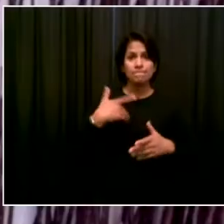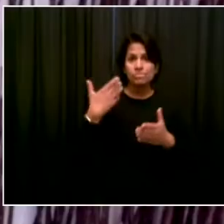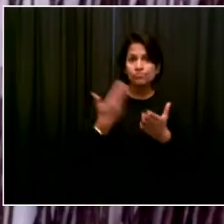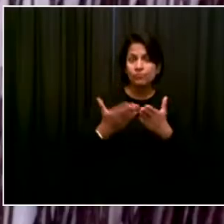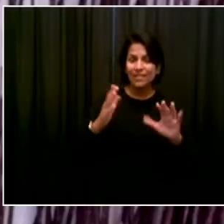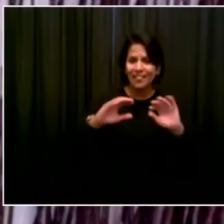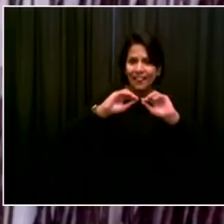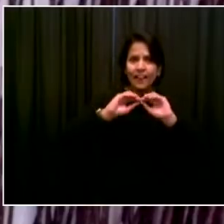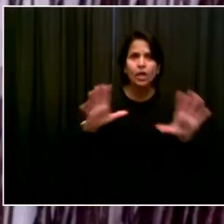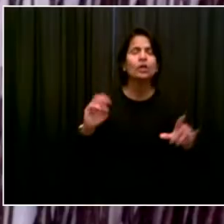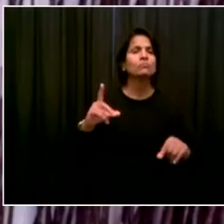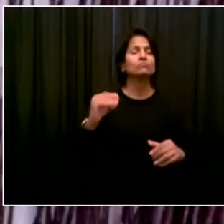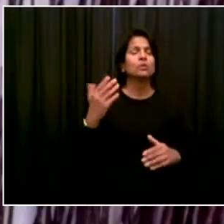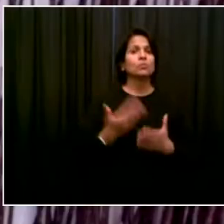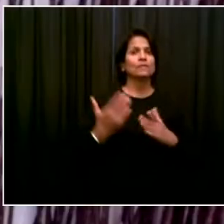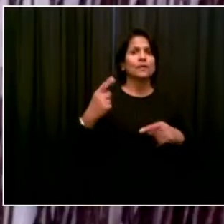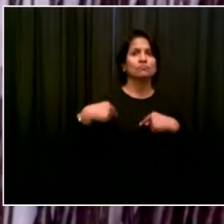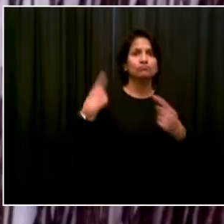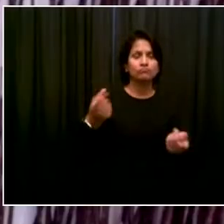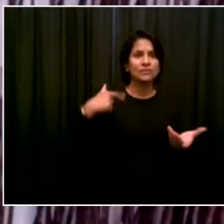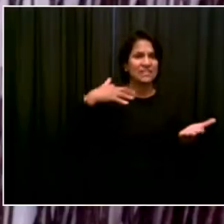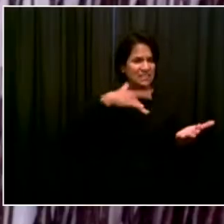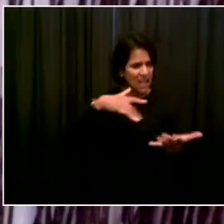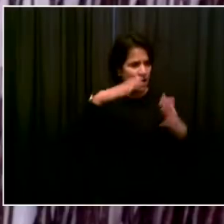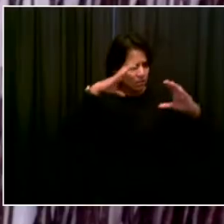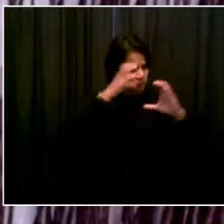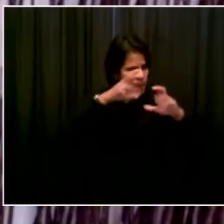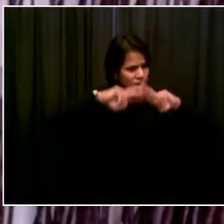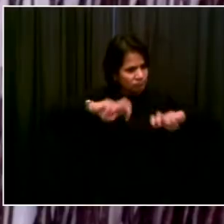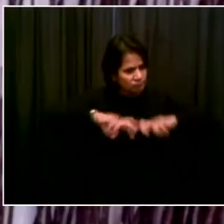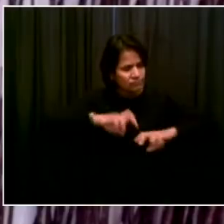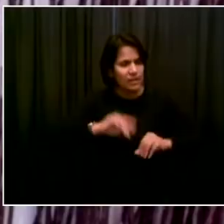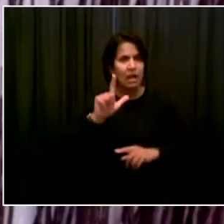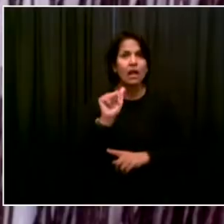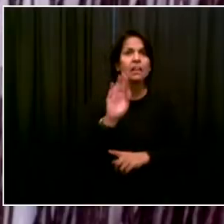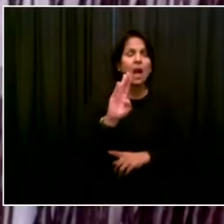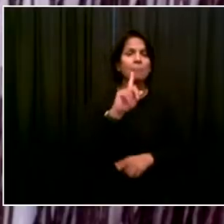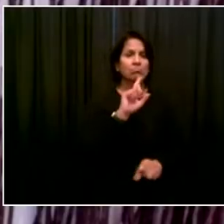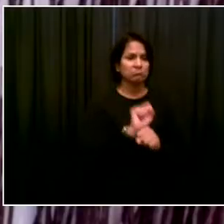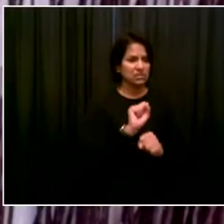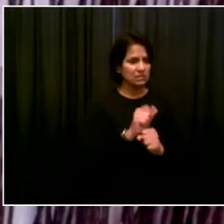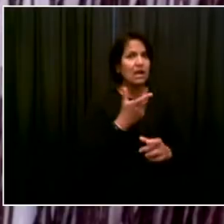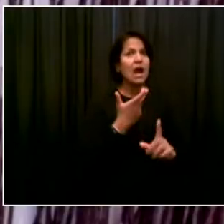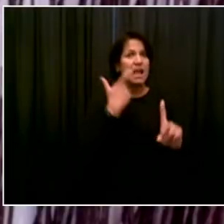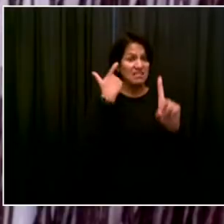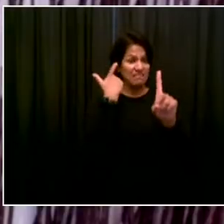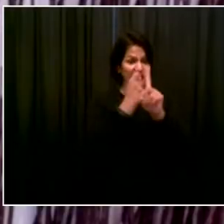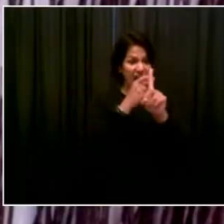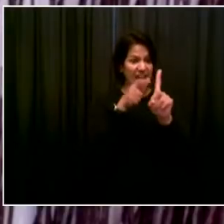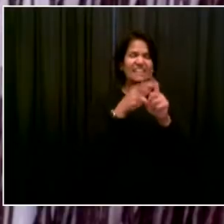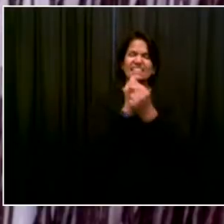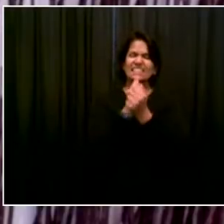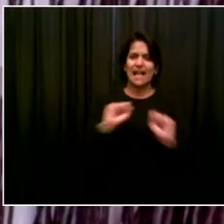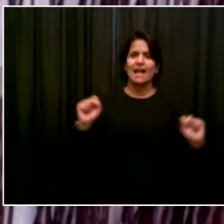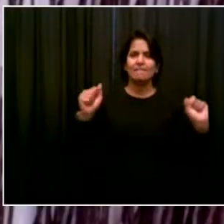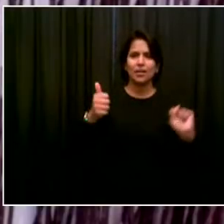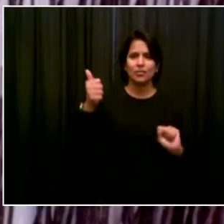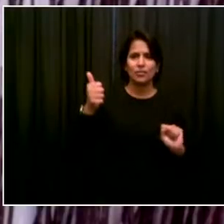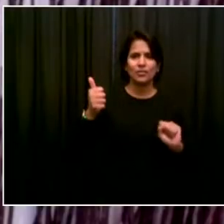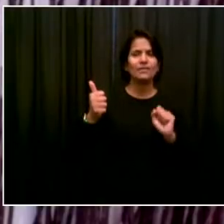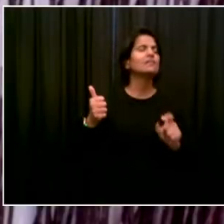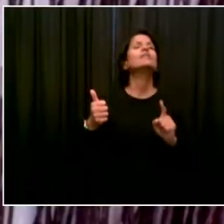ample evidence that vaccine mandates work. From here in New York City, in schools and hospitals, extraordinary